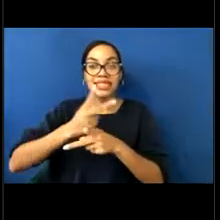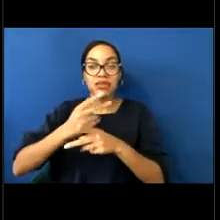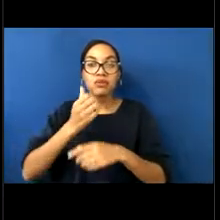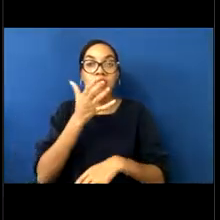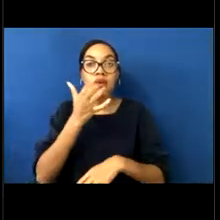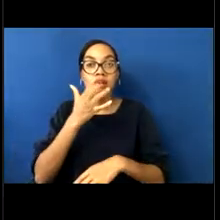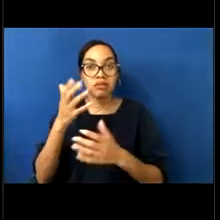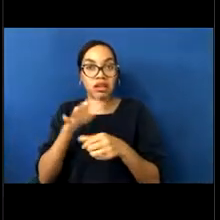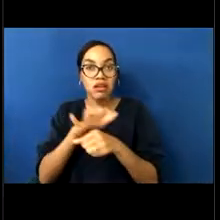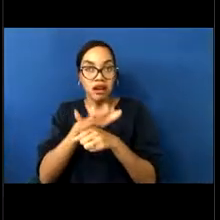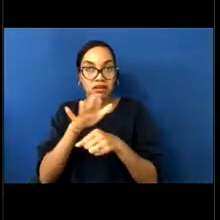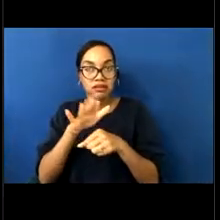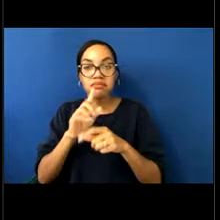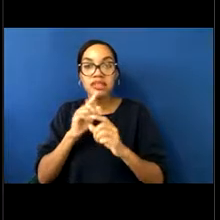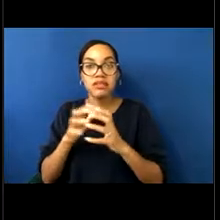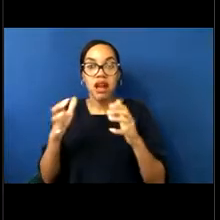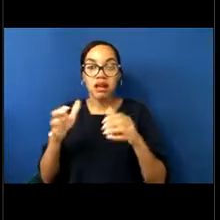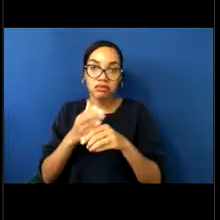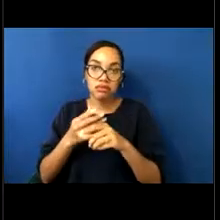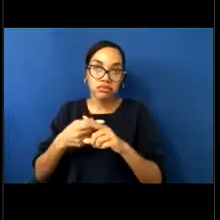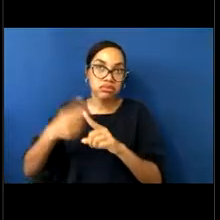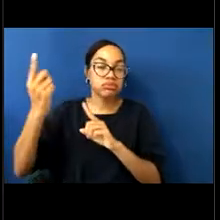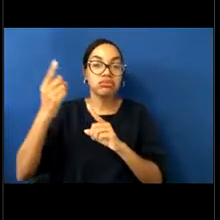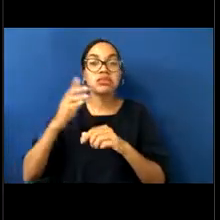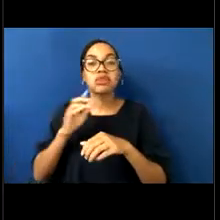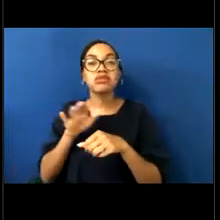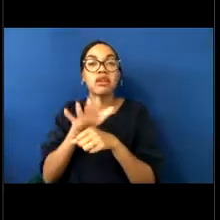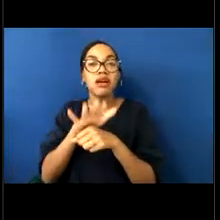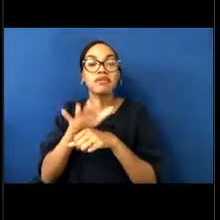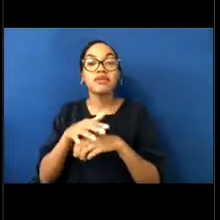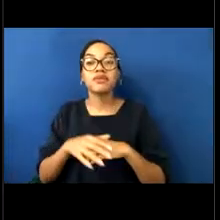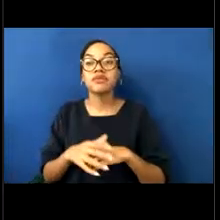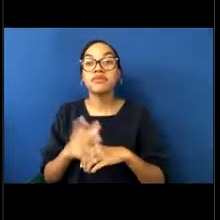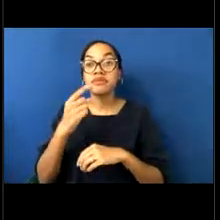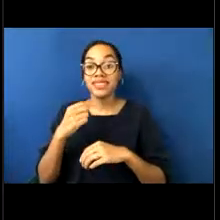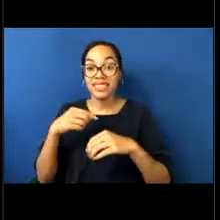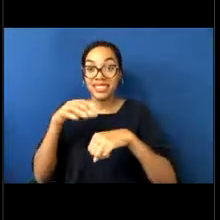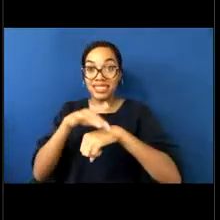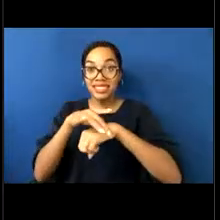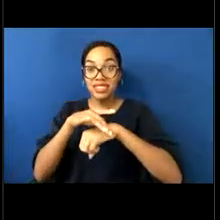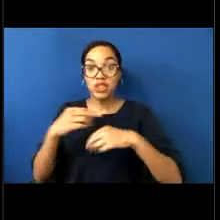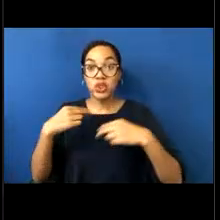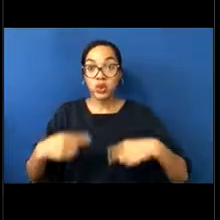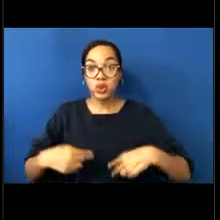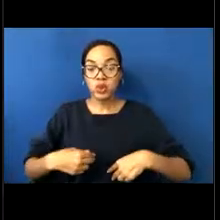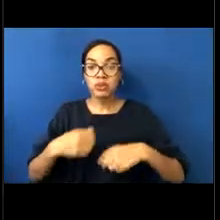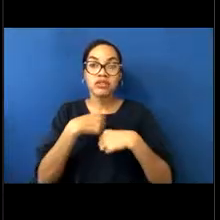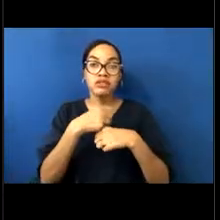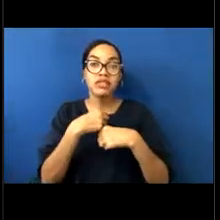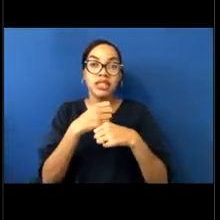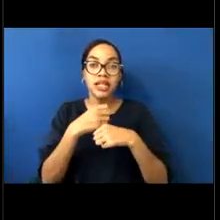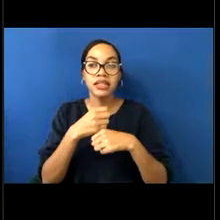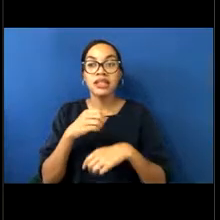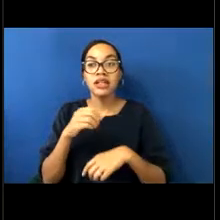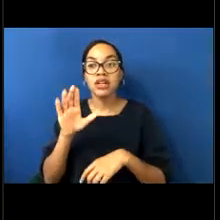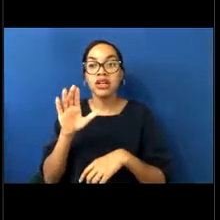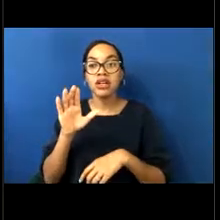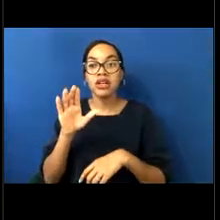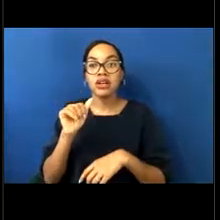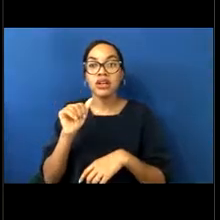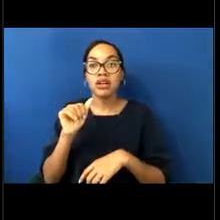so, humans have been producing excess carbon dioxide, which is another long-lived greenhouse gas. It's not the most